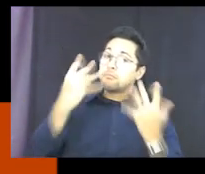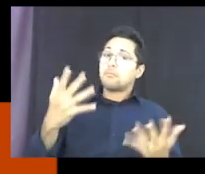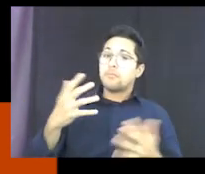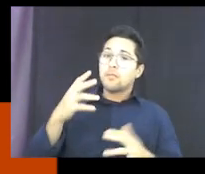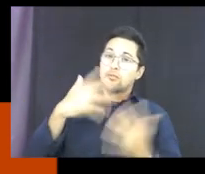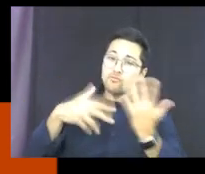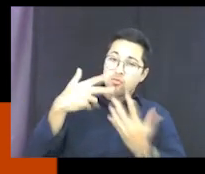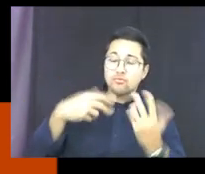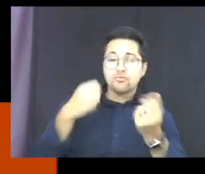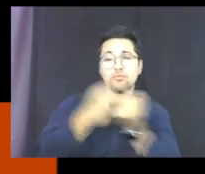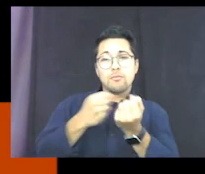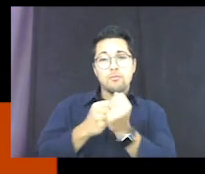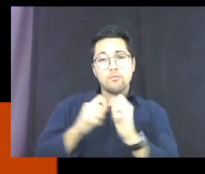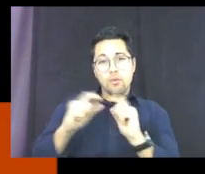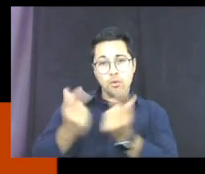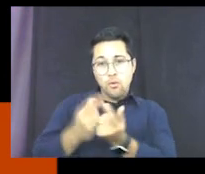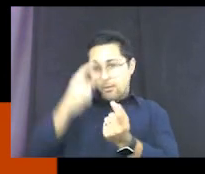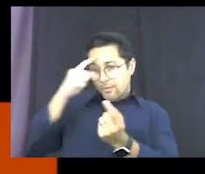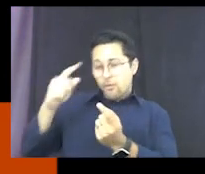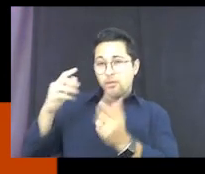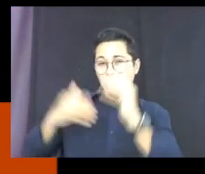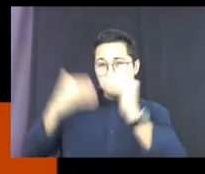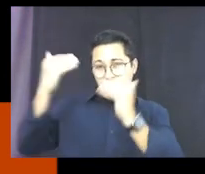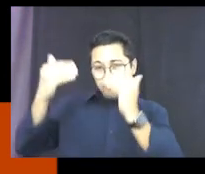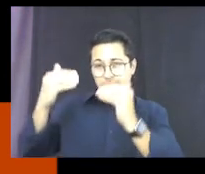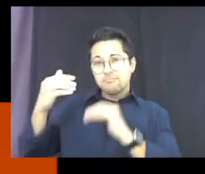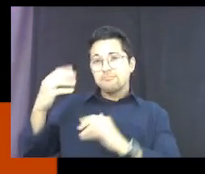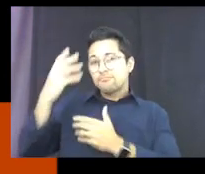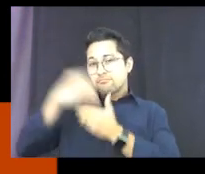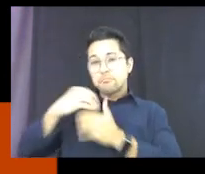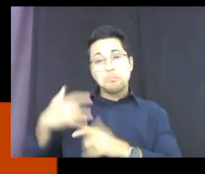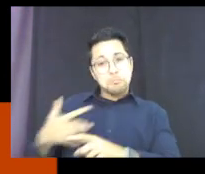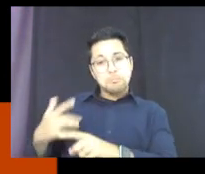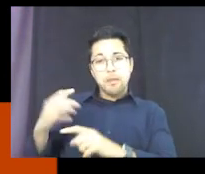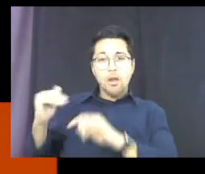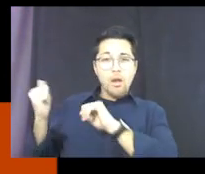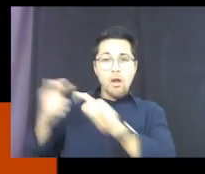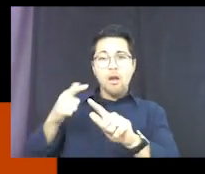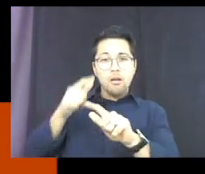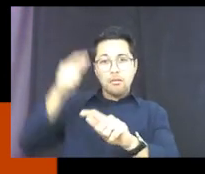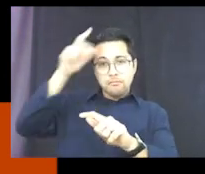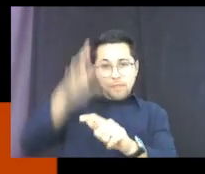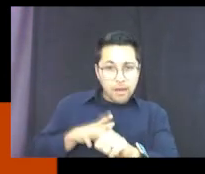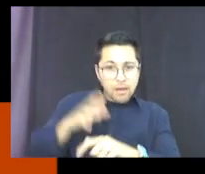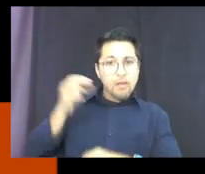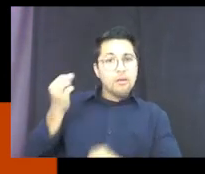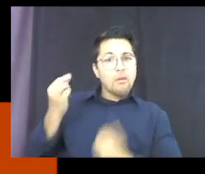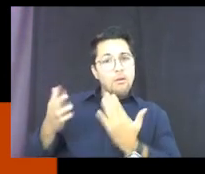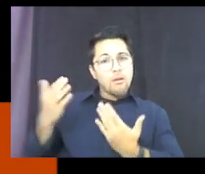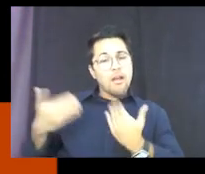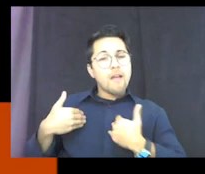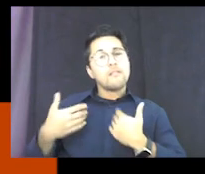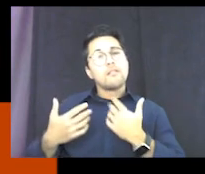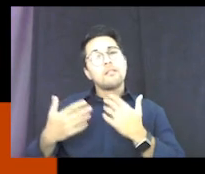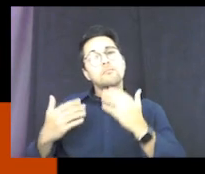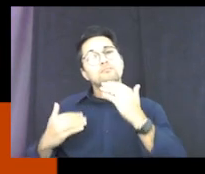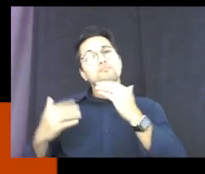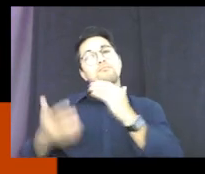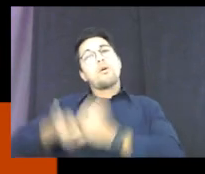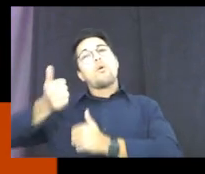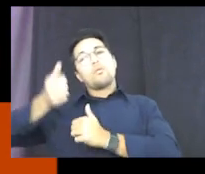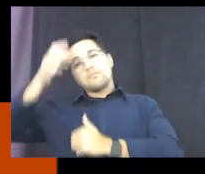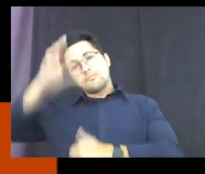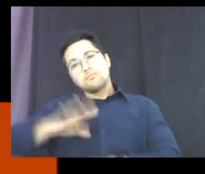for autistic adults tend to be all male or have a male majority with a female